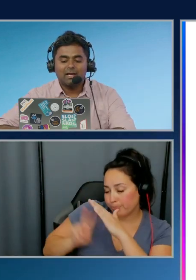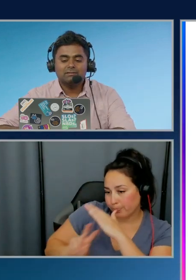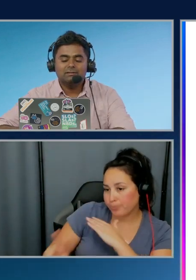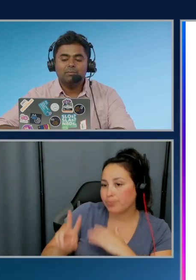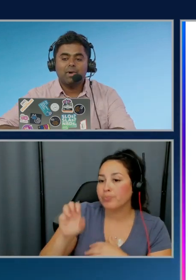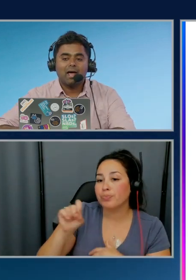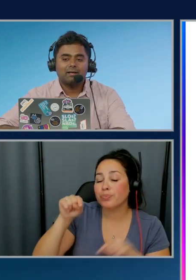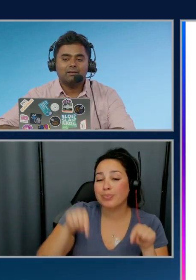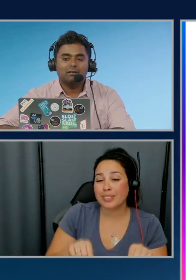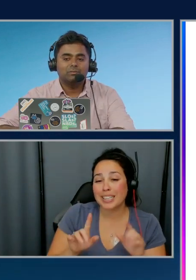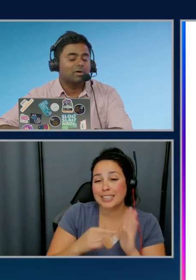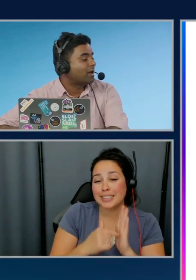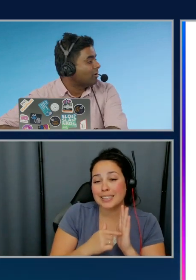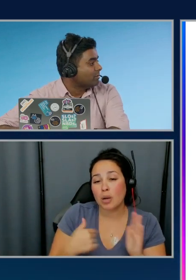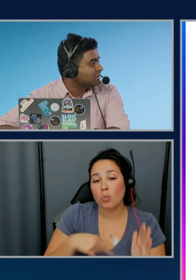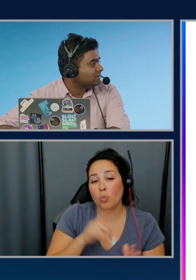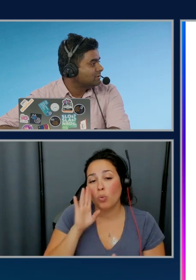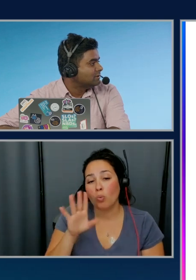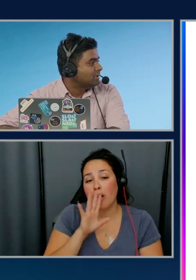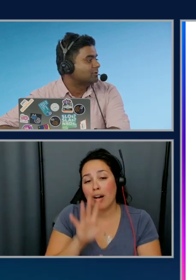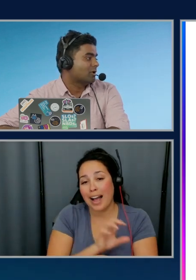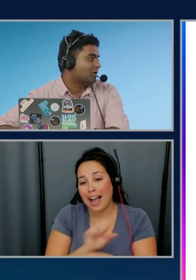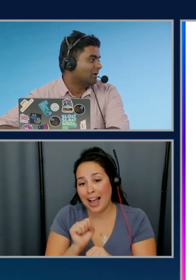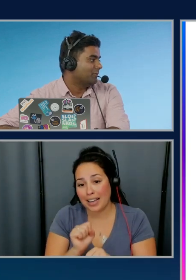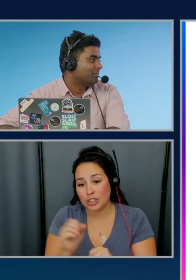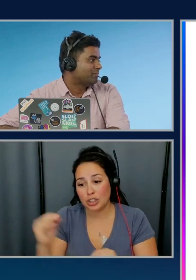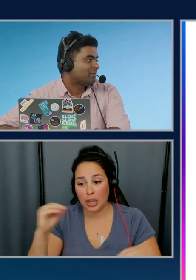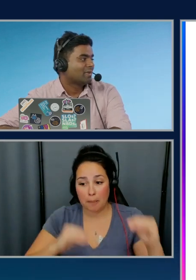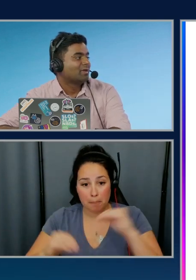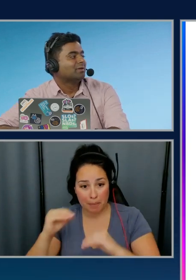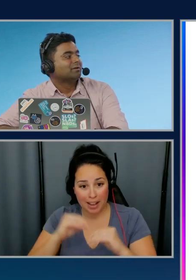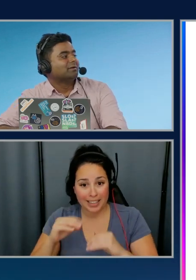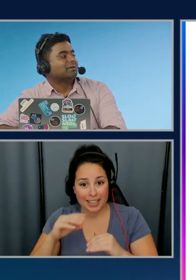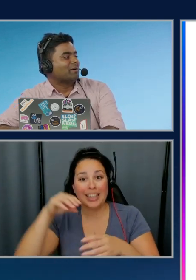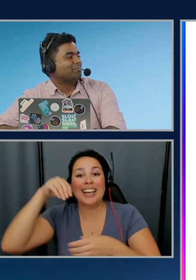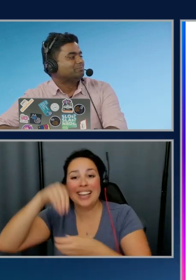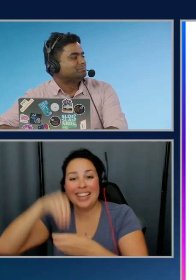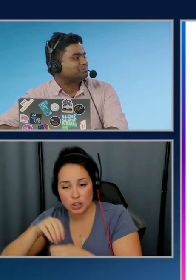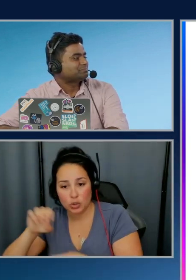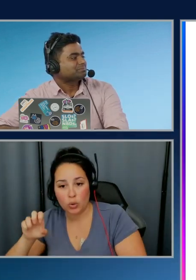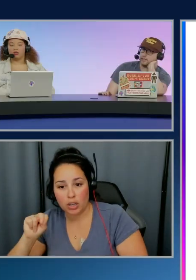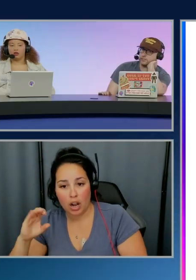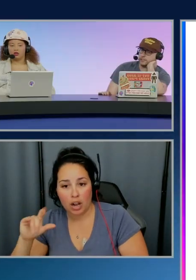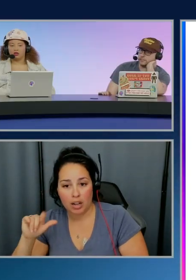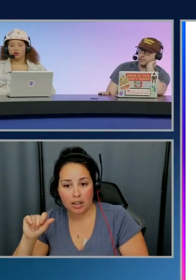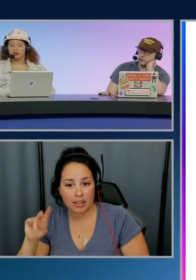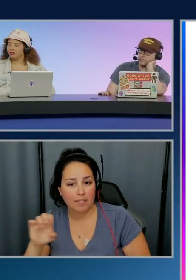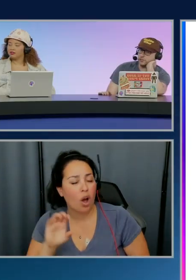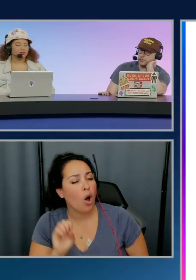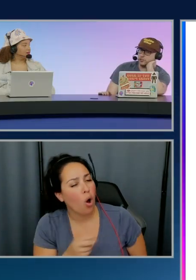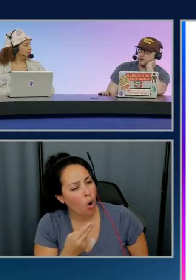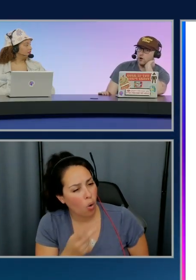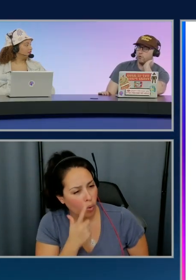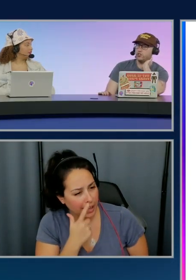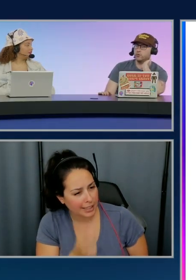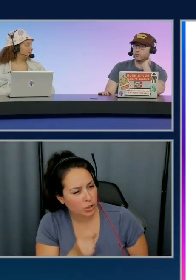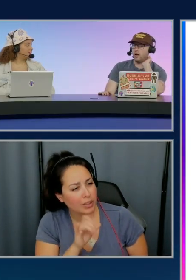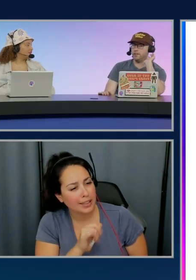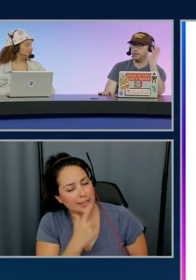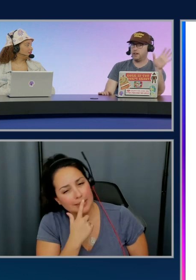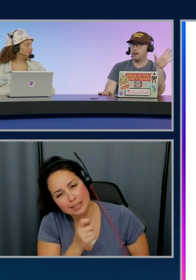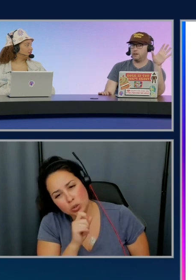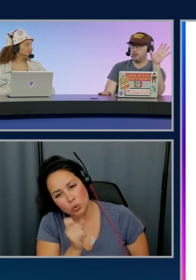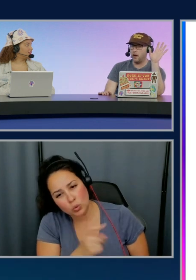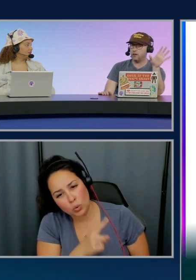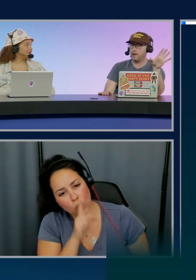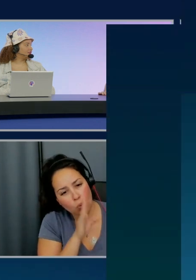we'll actually pack up the anonymizer into an enclave. Oh, interesting. So that's an interesting question. Would you run